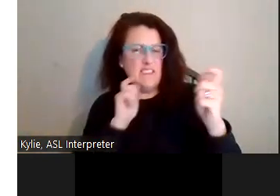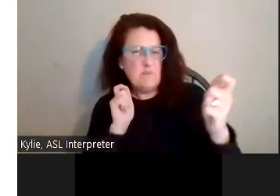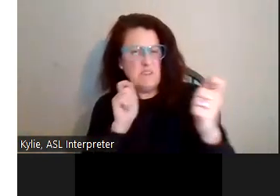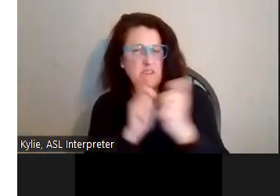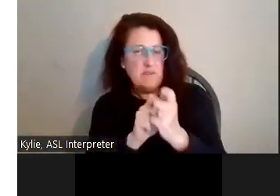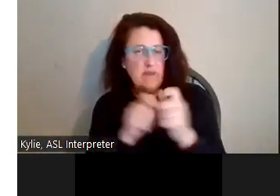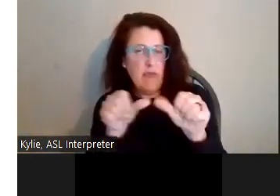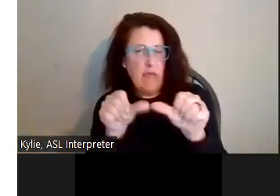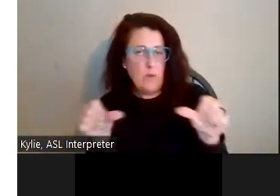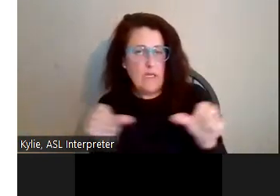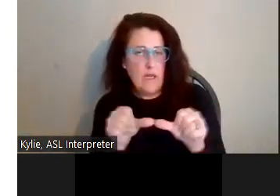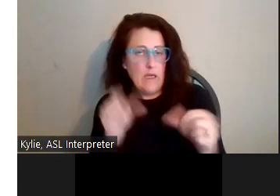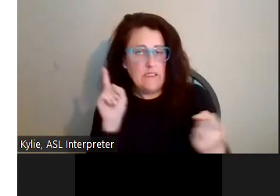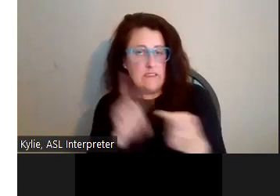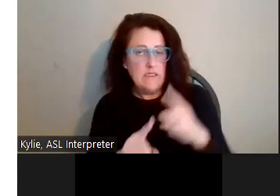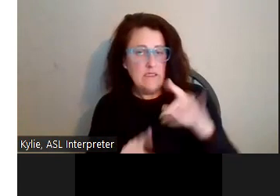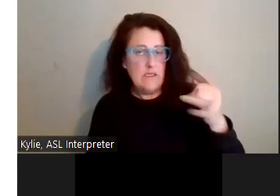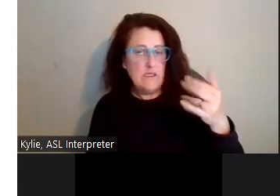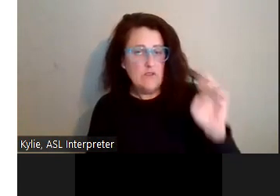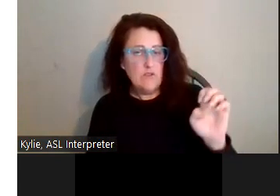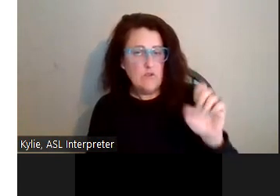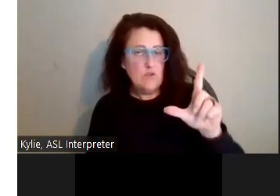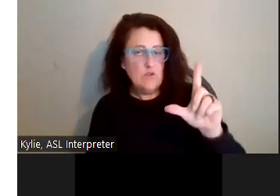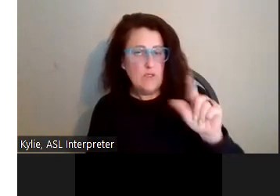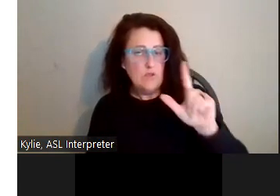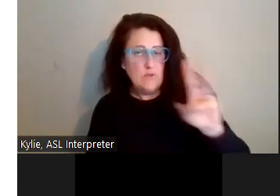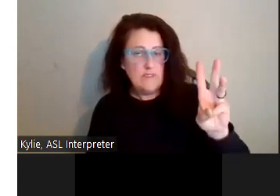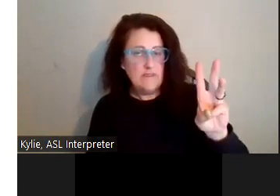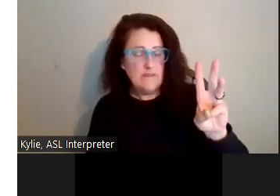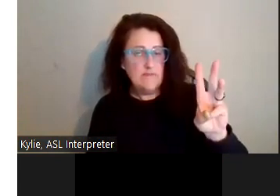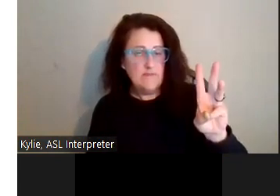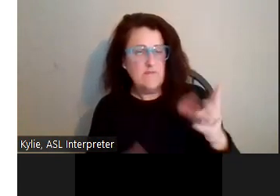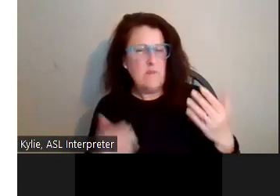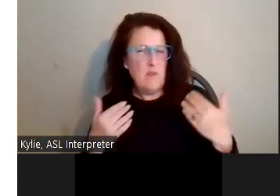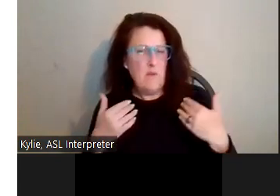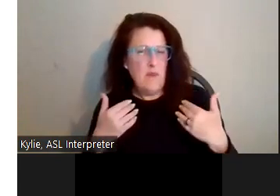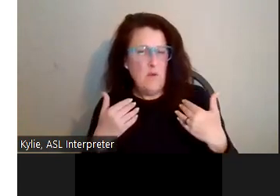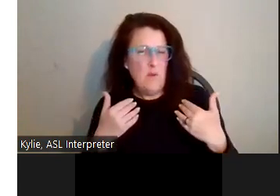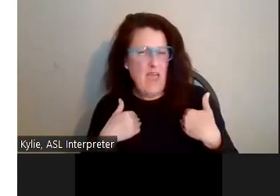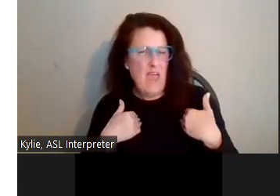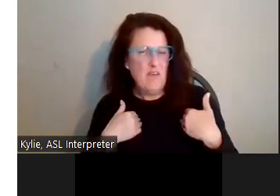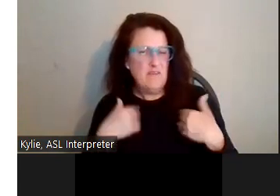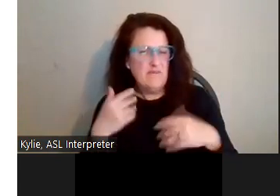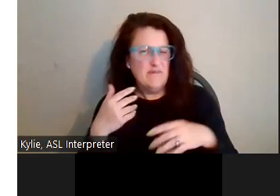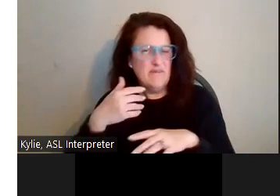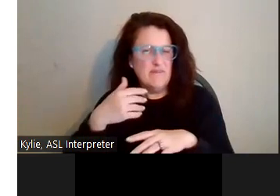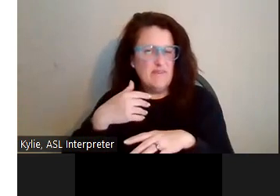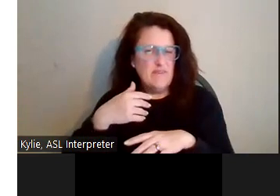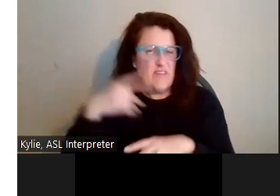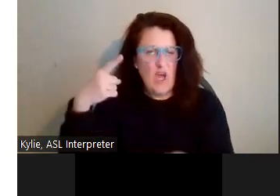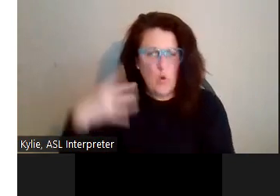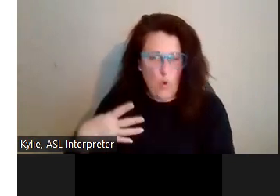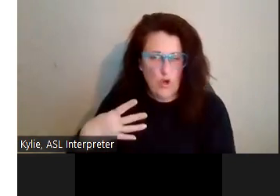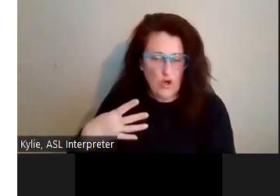areas, up until June 2026. And we have a little less than a quarter of those young adults right